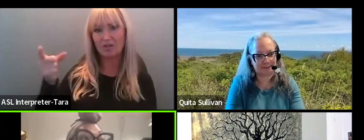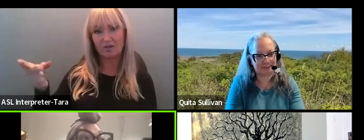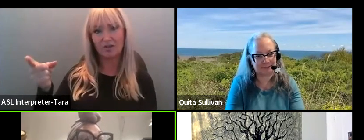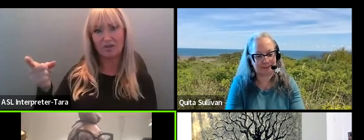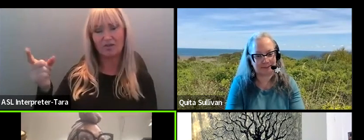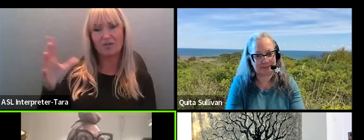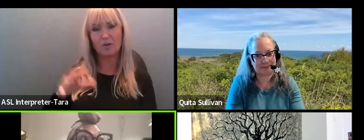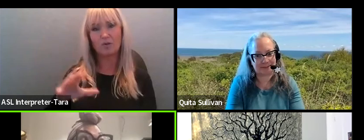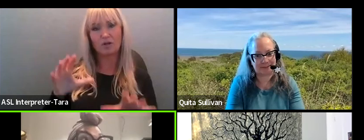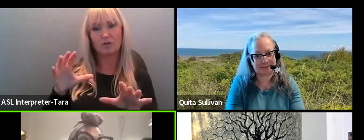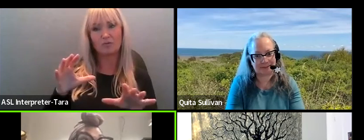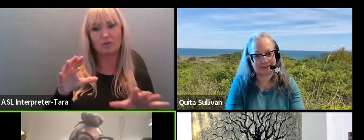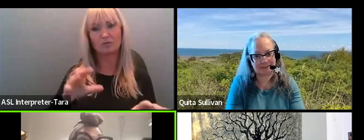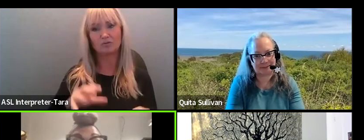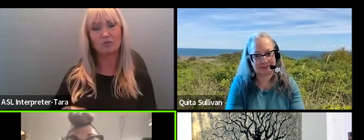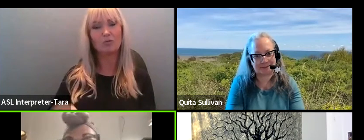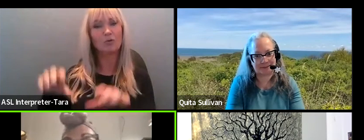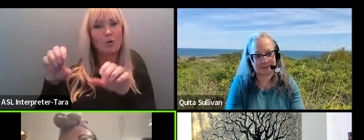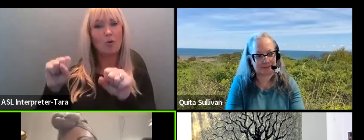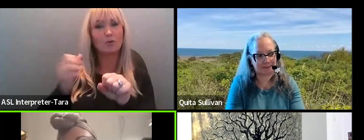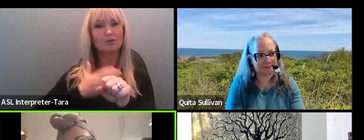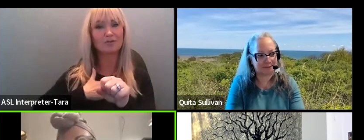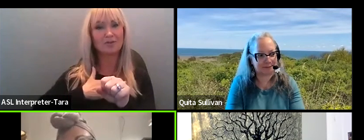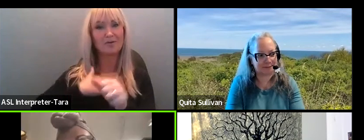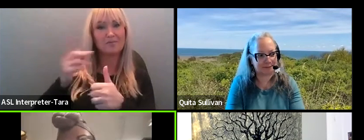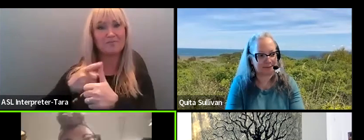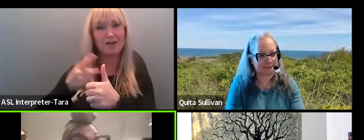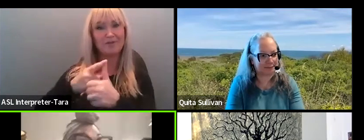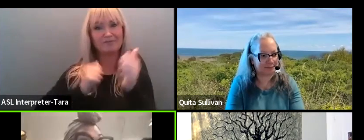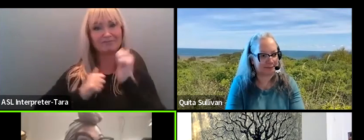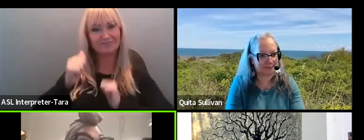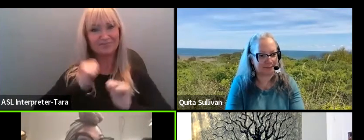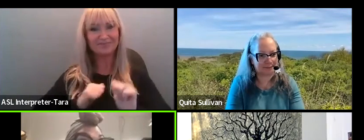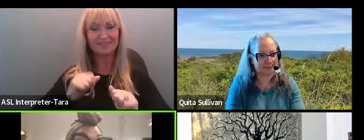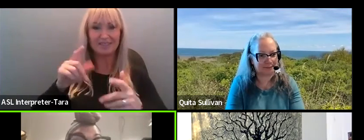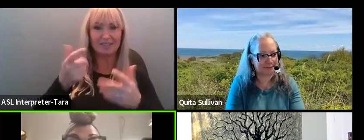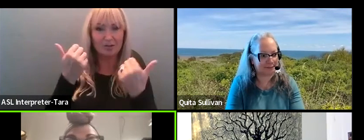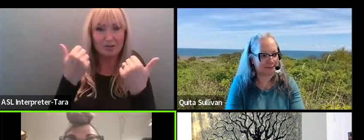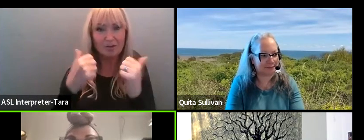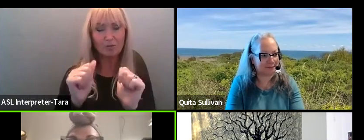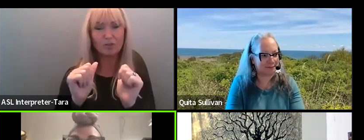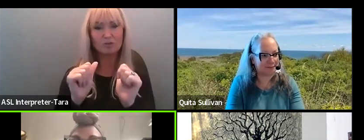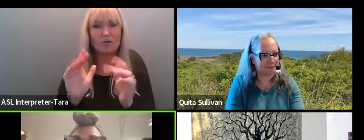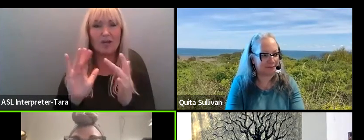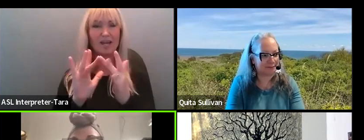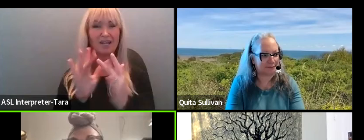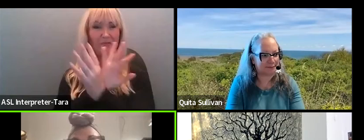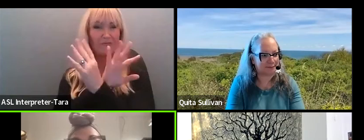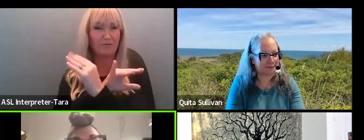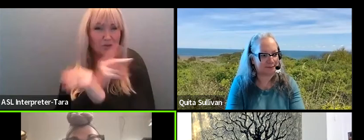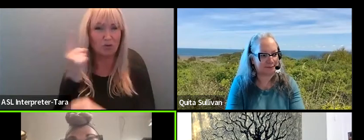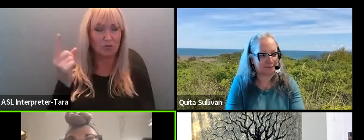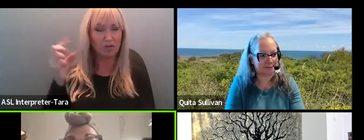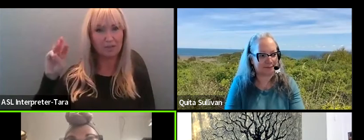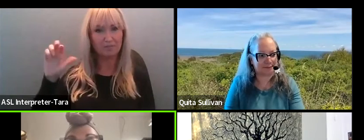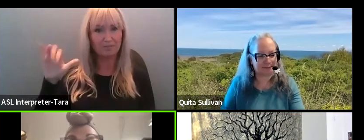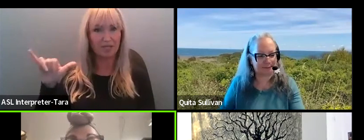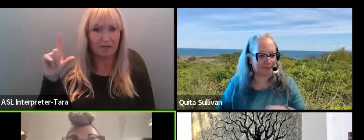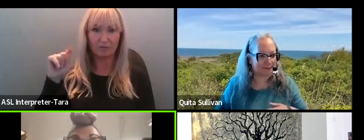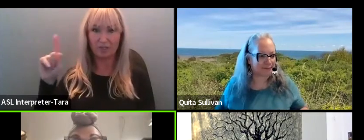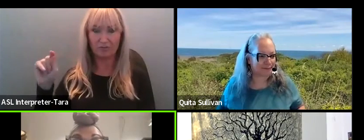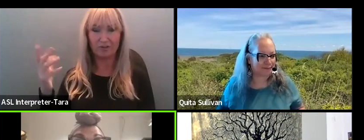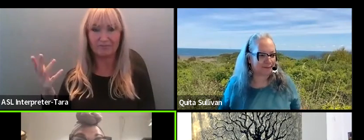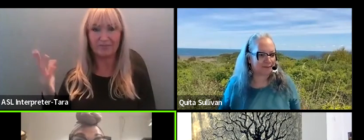Sala Femme. And we tried a virtual one in May of 2020. And then by the fall, they were like, look,